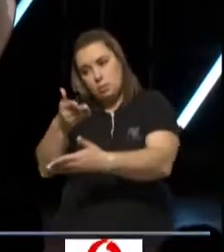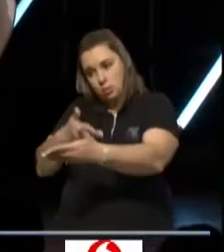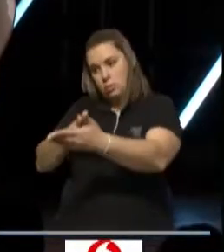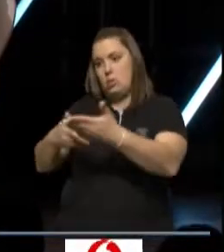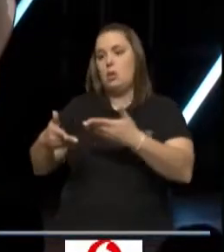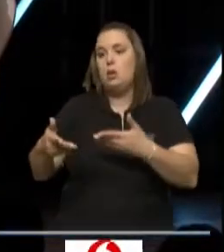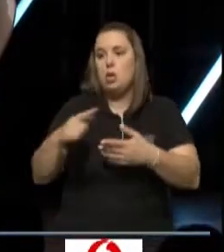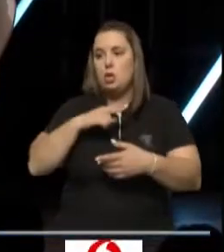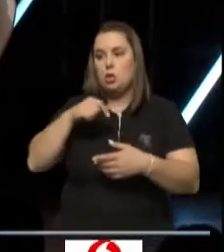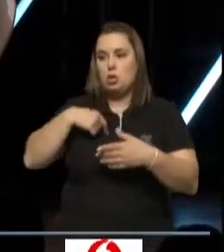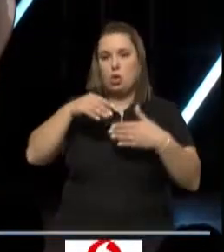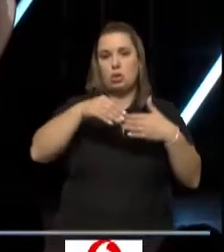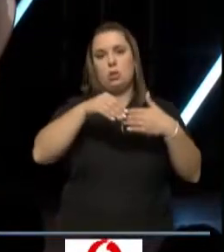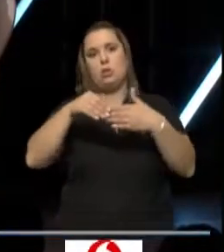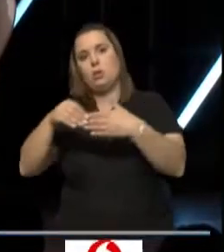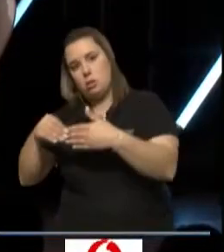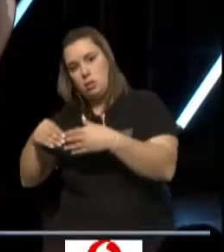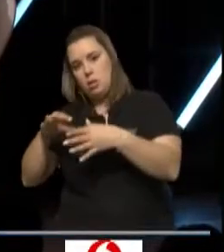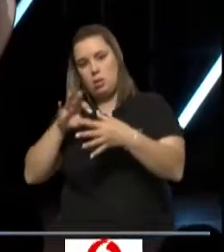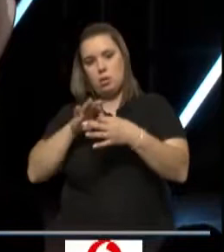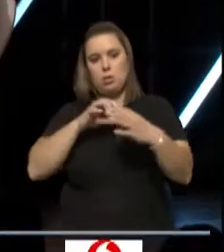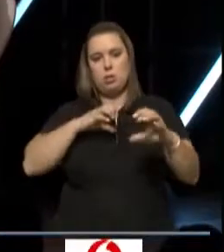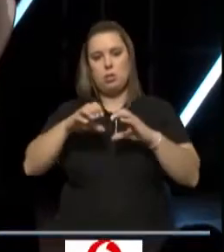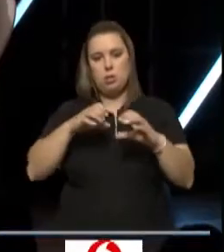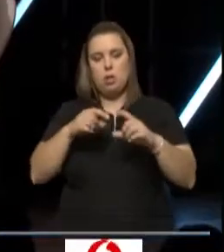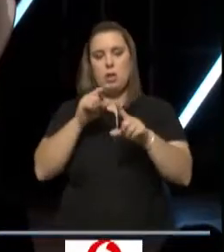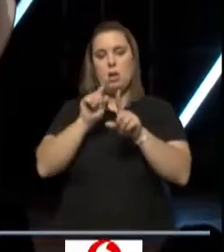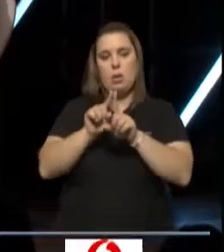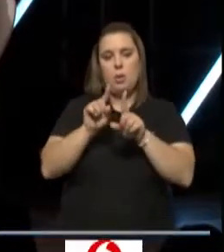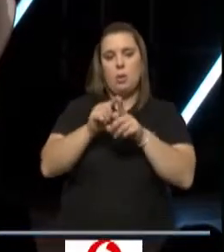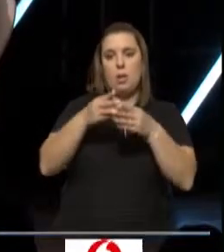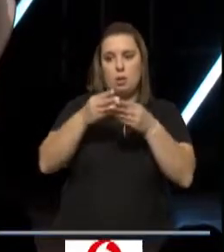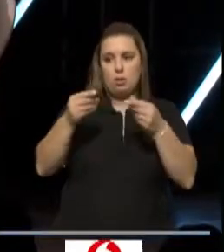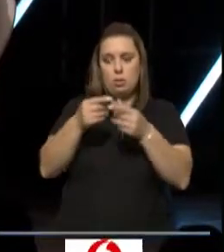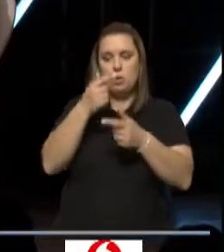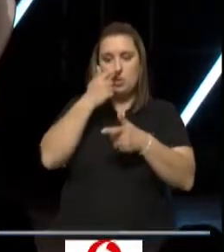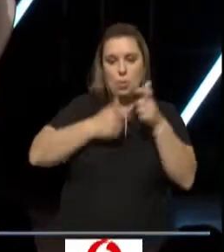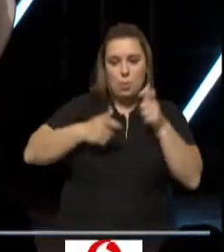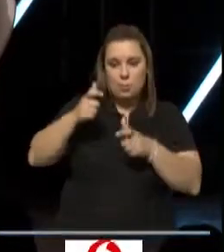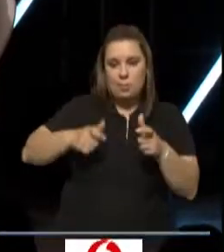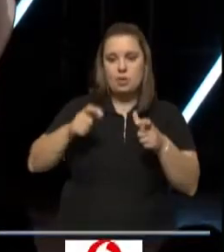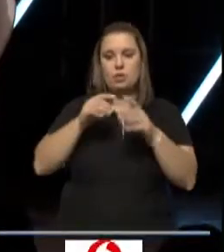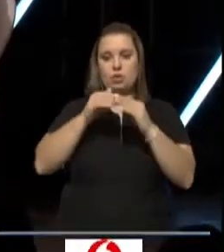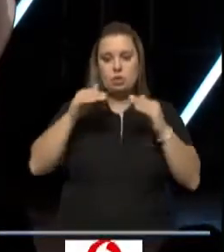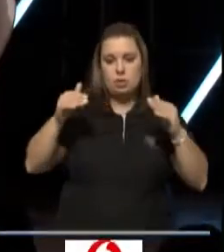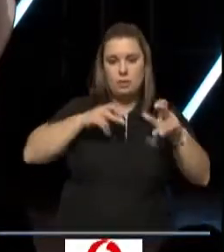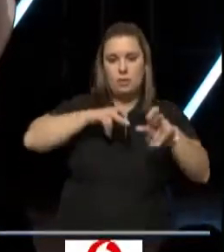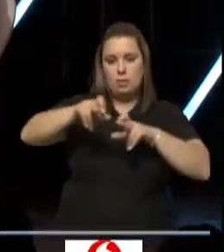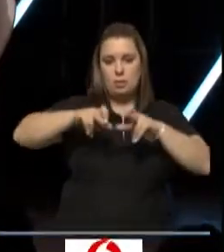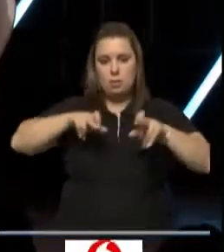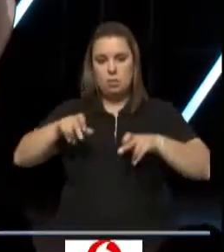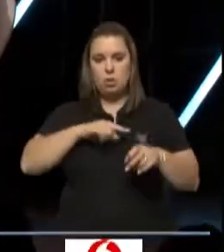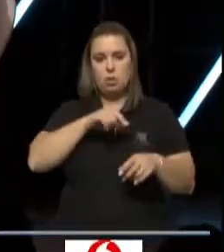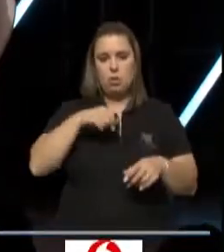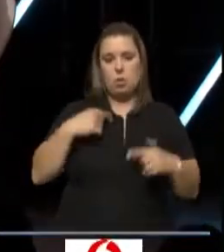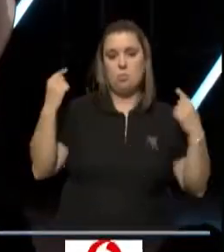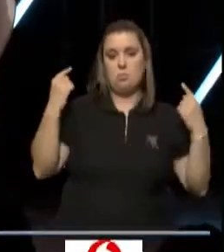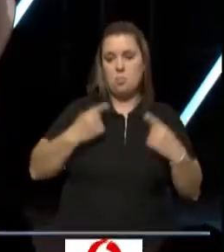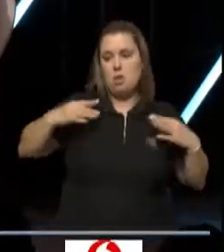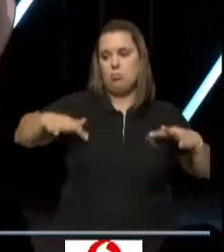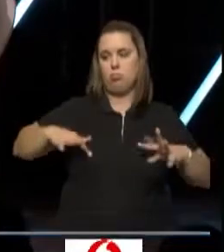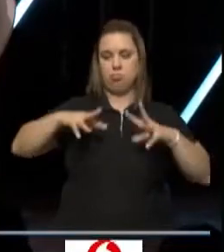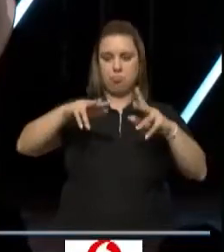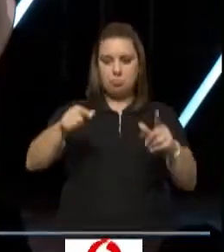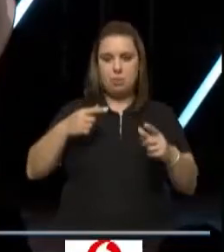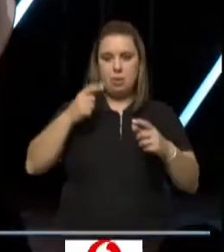it. So it was Portugal seen as the leader in telecom sector, thanks to the quality of its human resources and the level of public